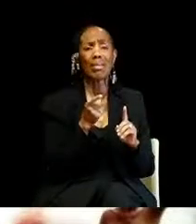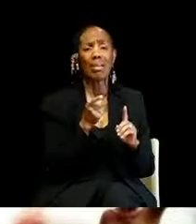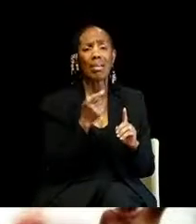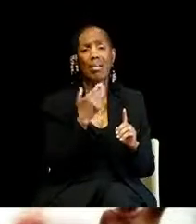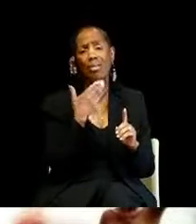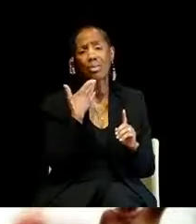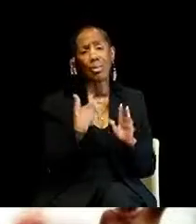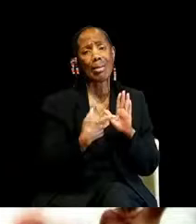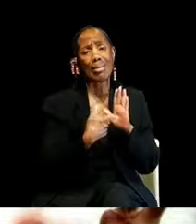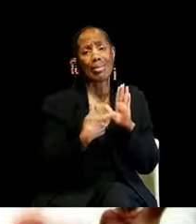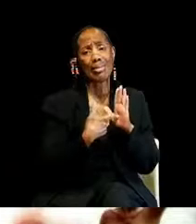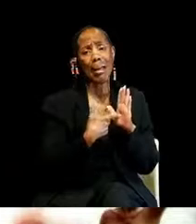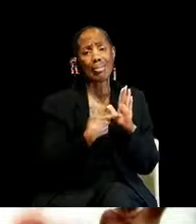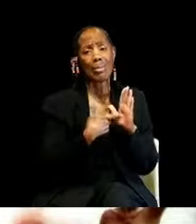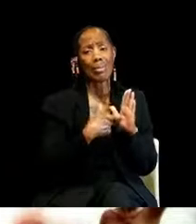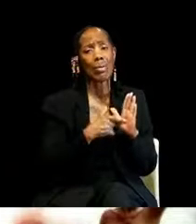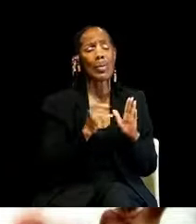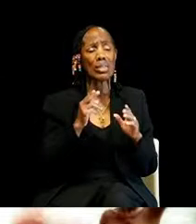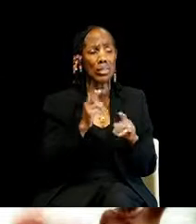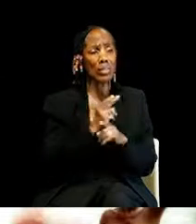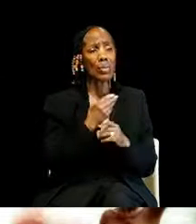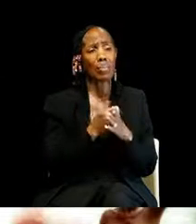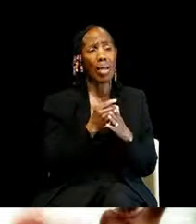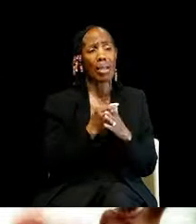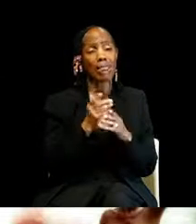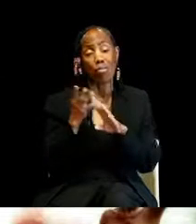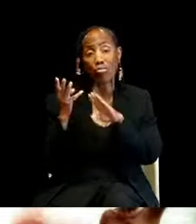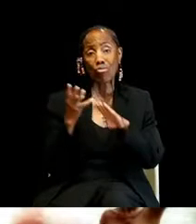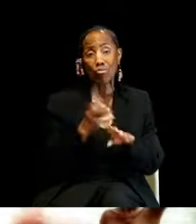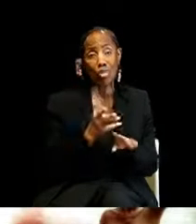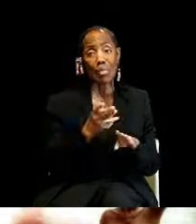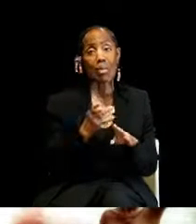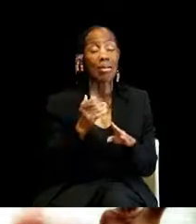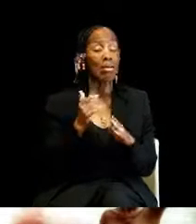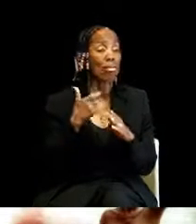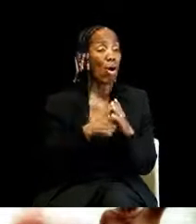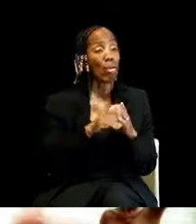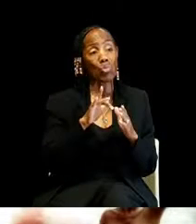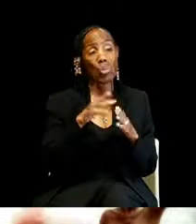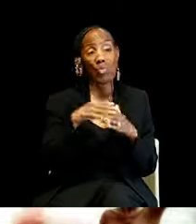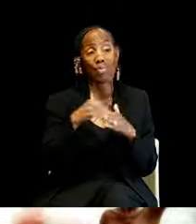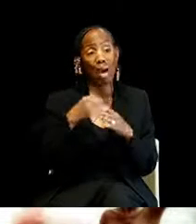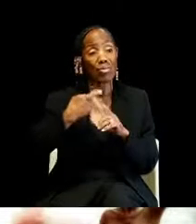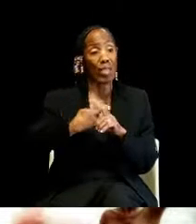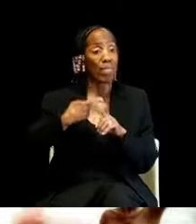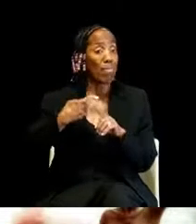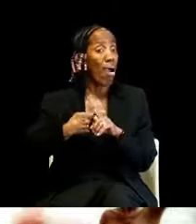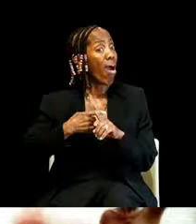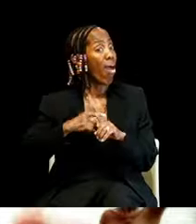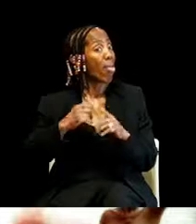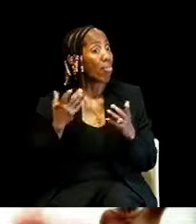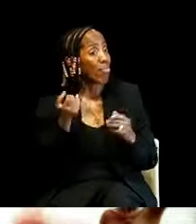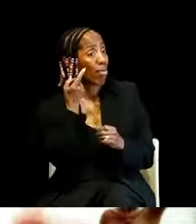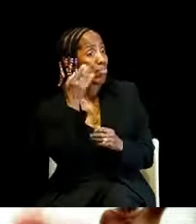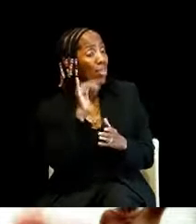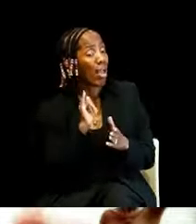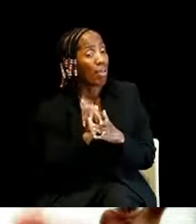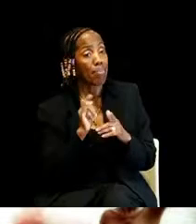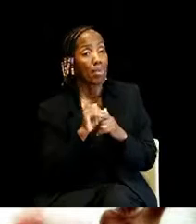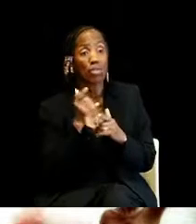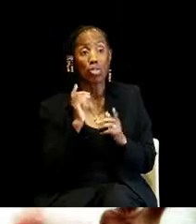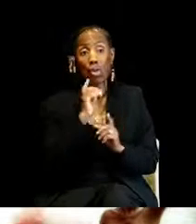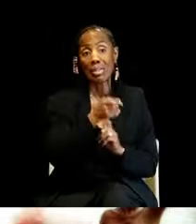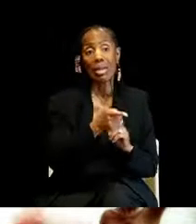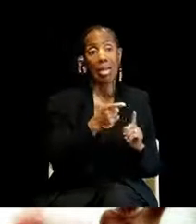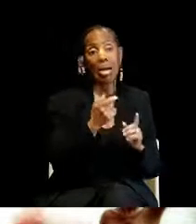example, StreamYard, which we're using to stream and we have throughout the pandemic, that's $25 a month that I've just been paying for. But your donations